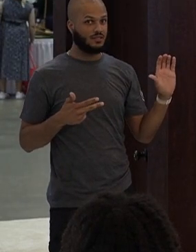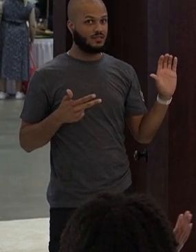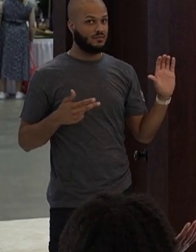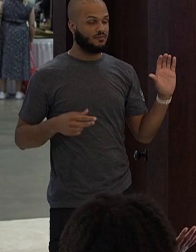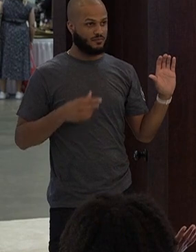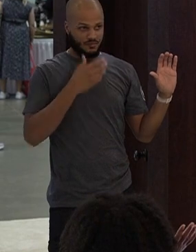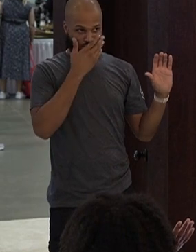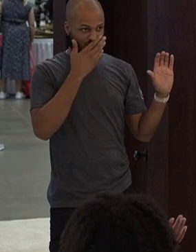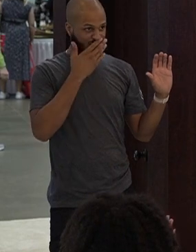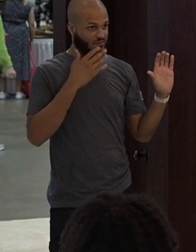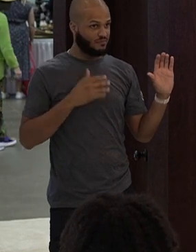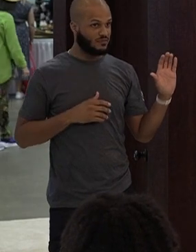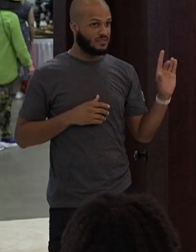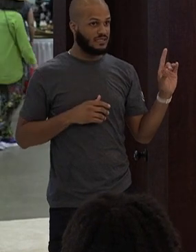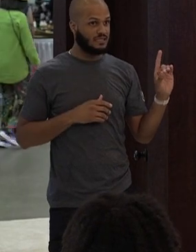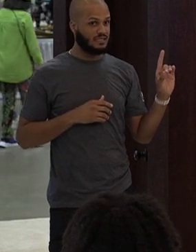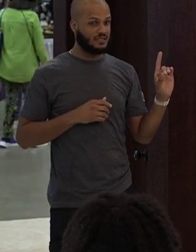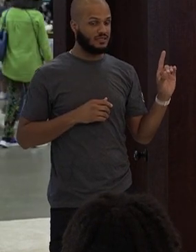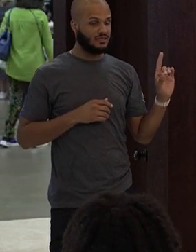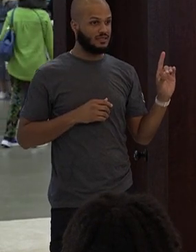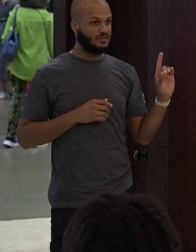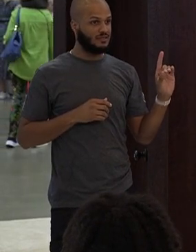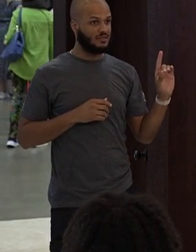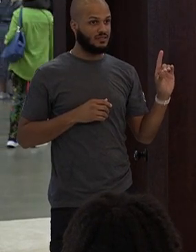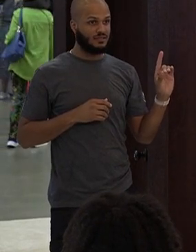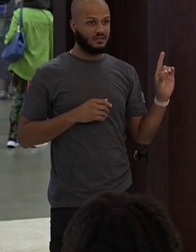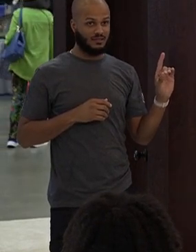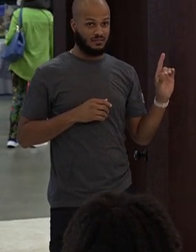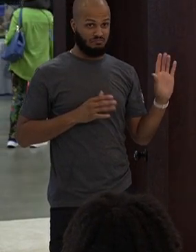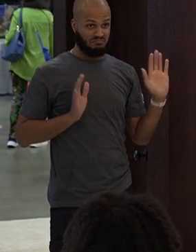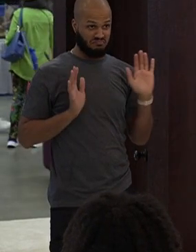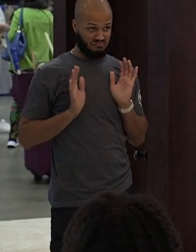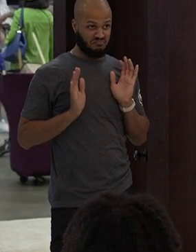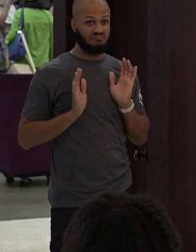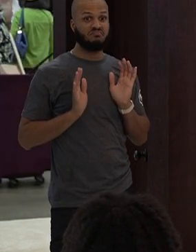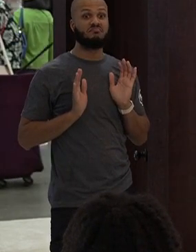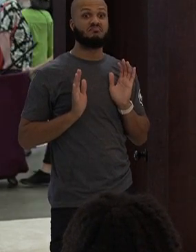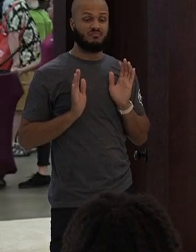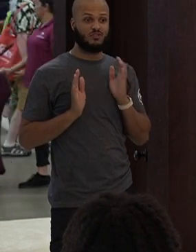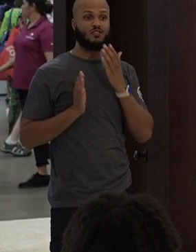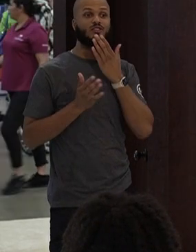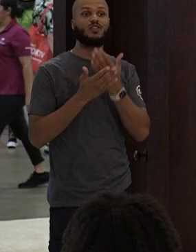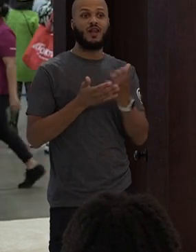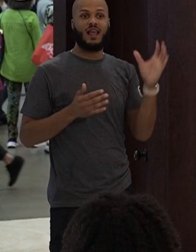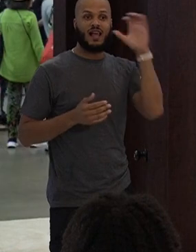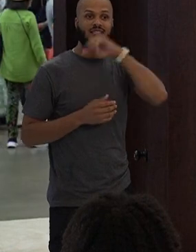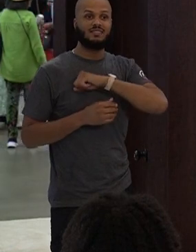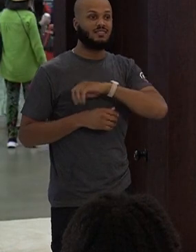Liberty. Or D, the Disney Castle. All right, lots of good guesses.